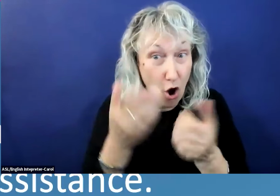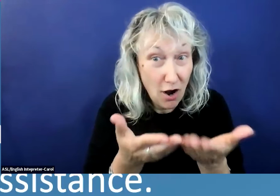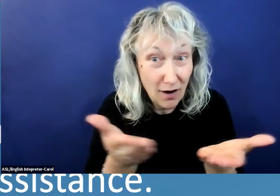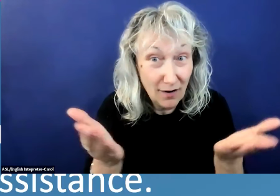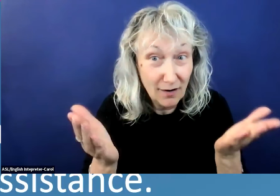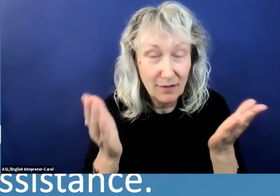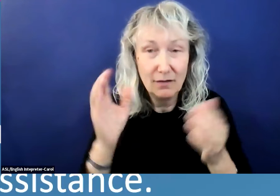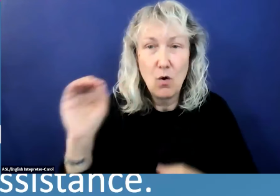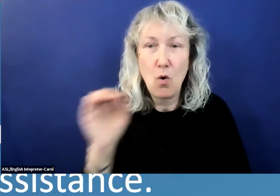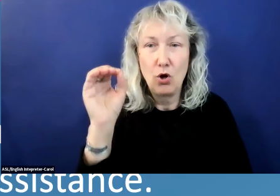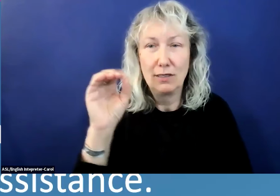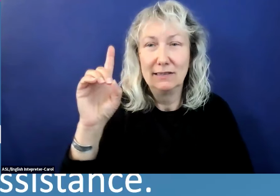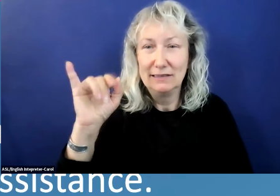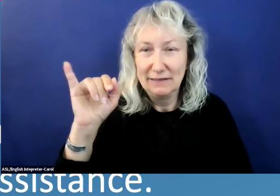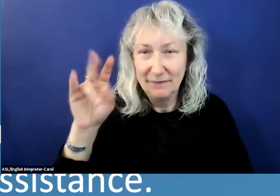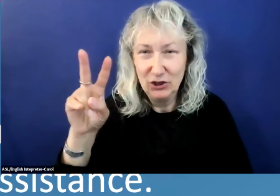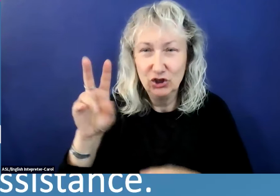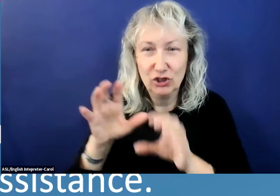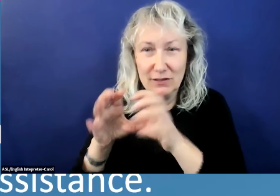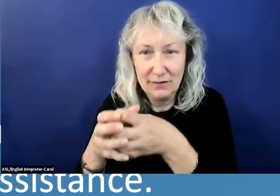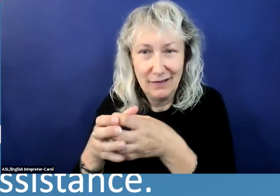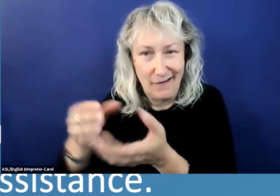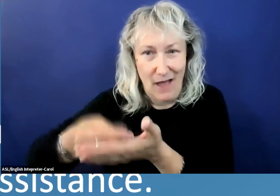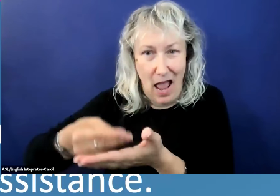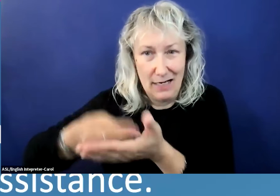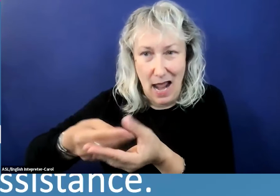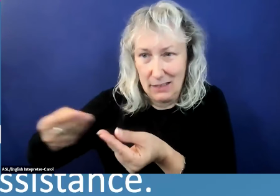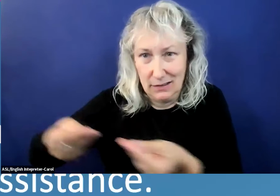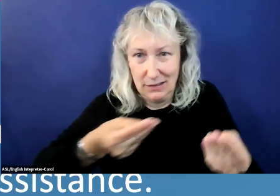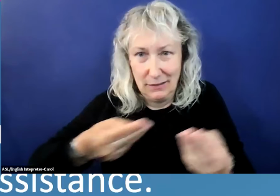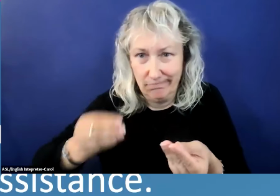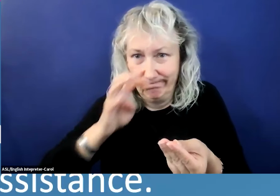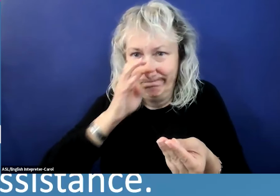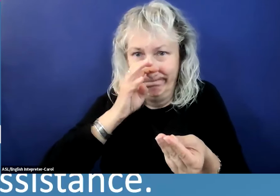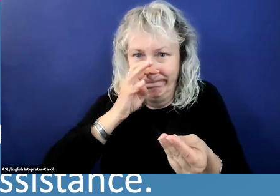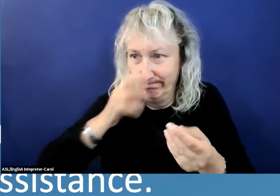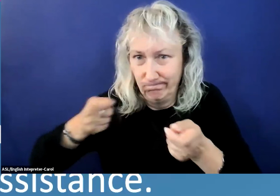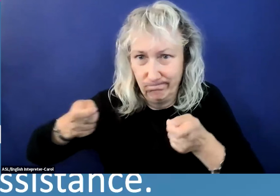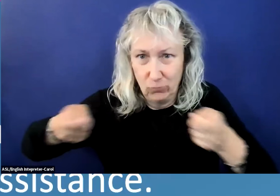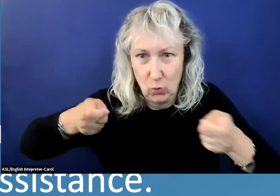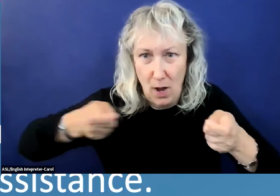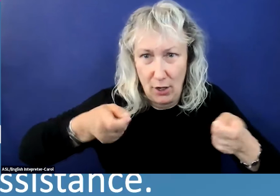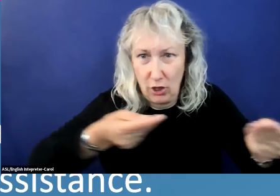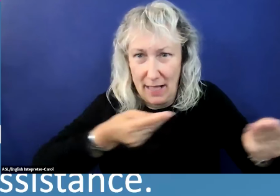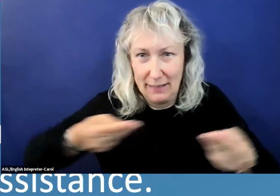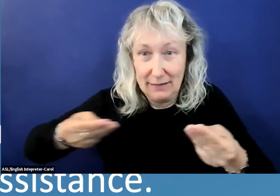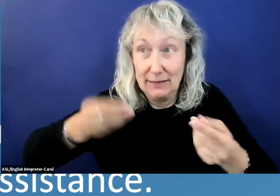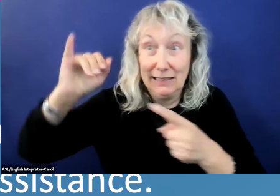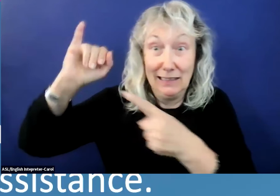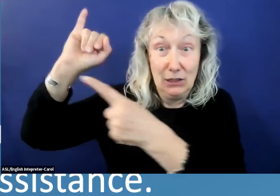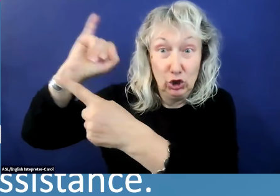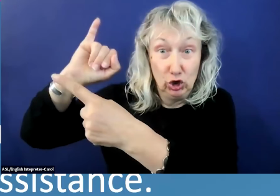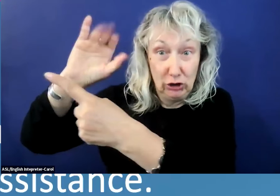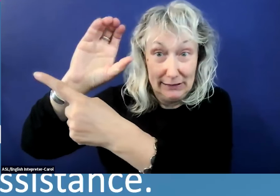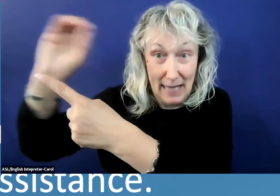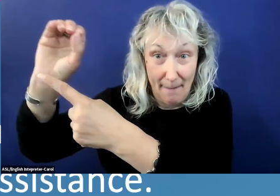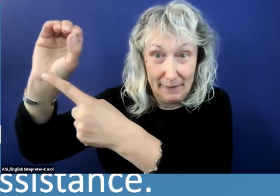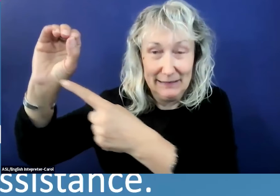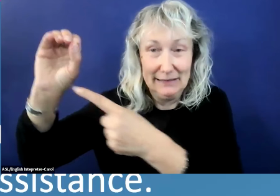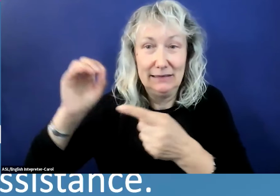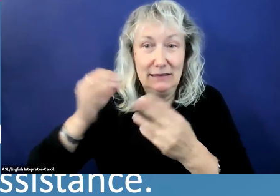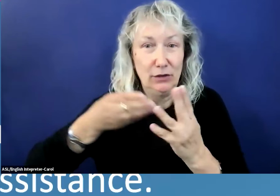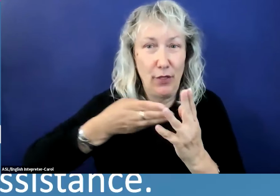Oregon Division of Financial Regulation, and we are the state regulator for the insurance industry, as well